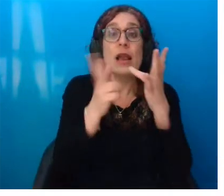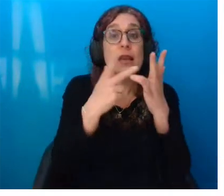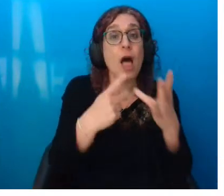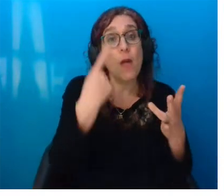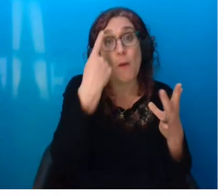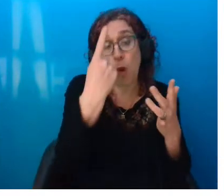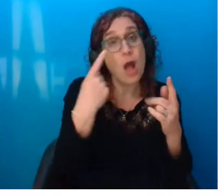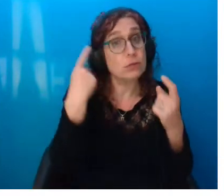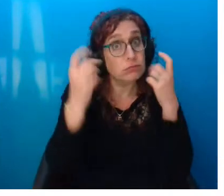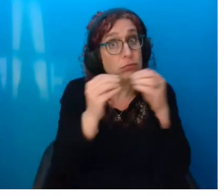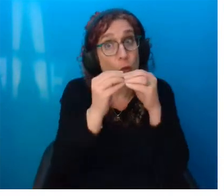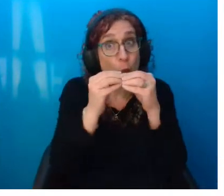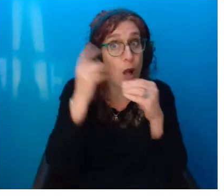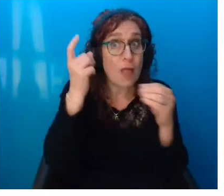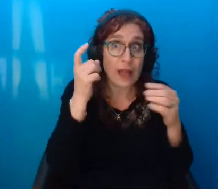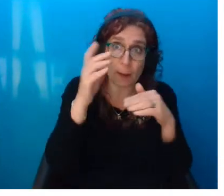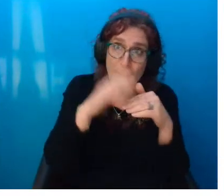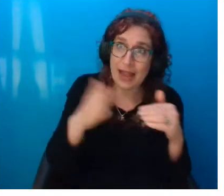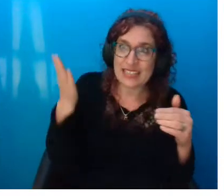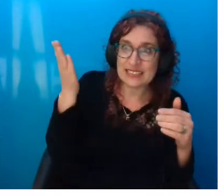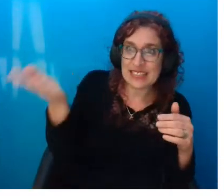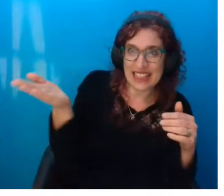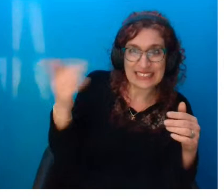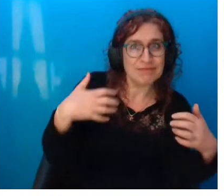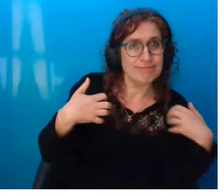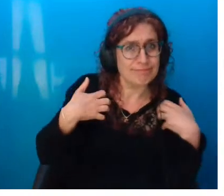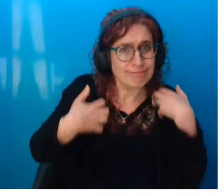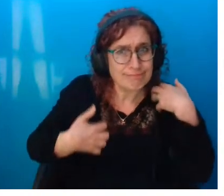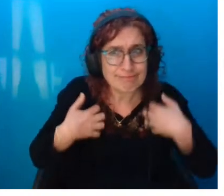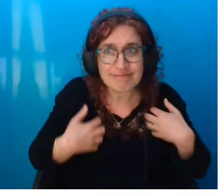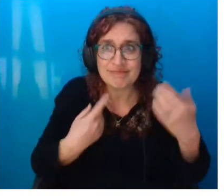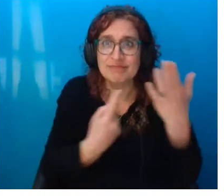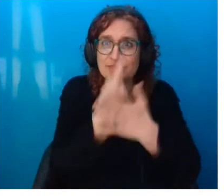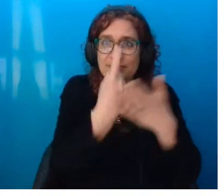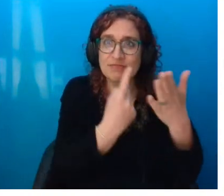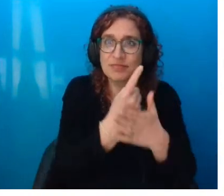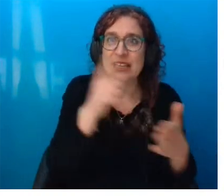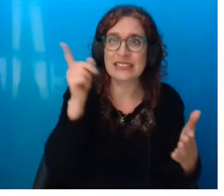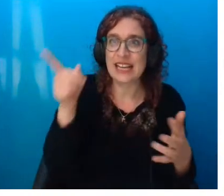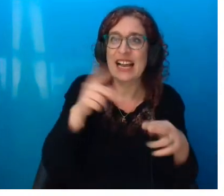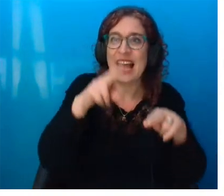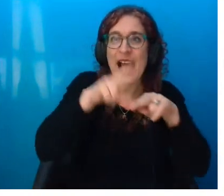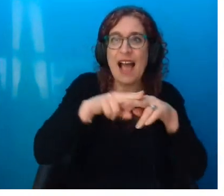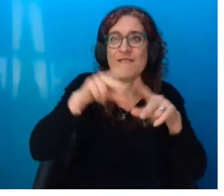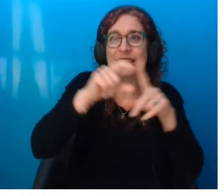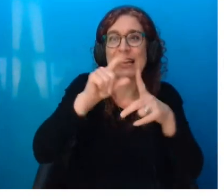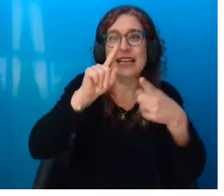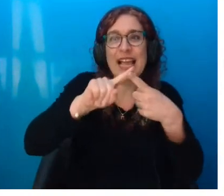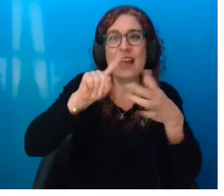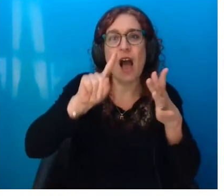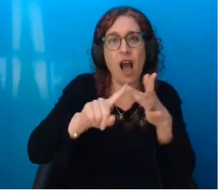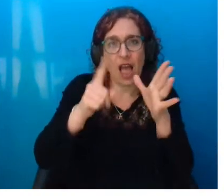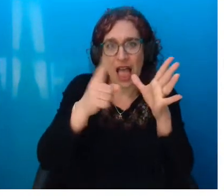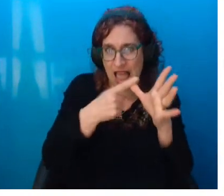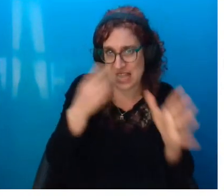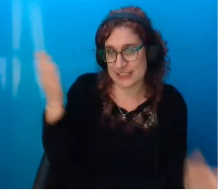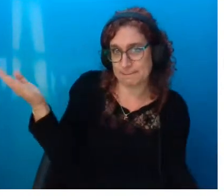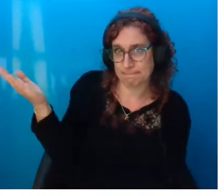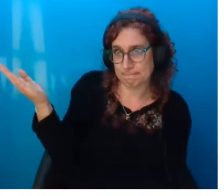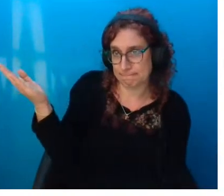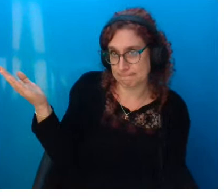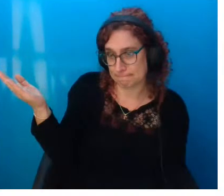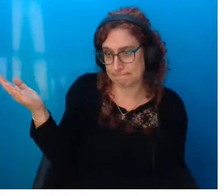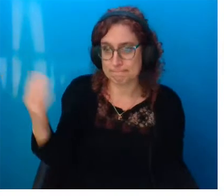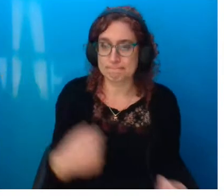worth being aware of is this fascinating phenomenon of food-dependent exercise-induced anaphylaxis.